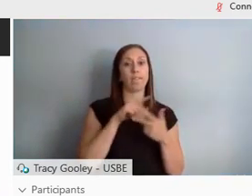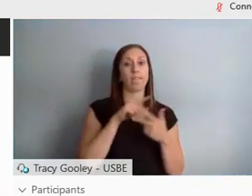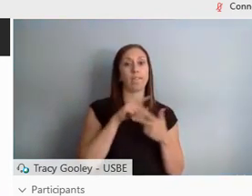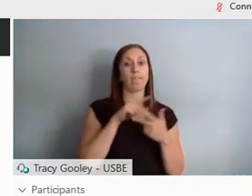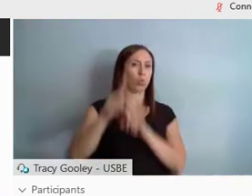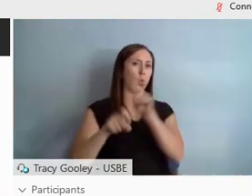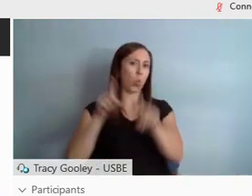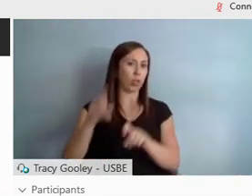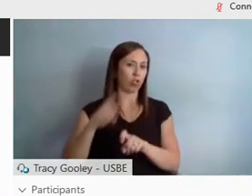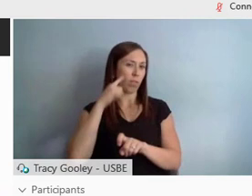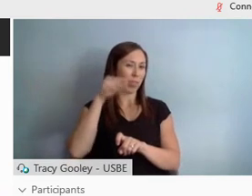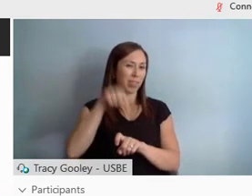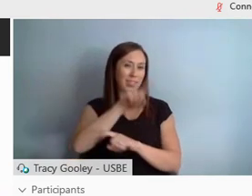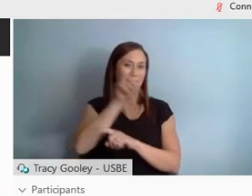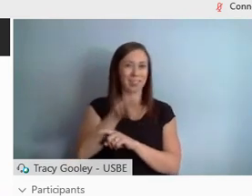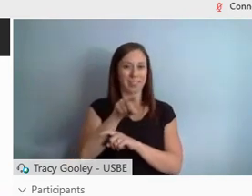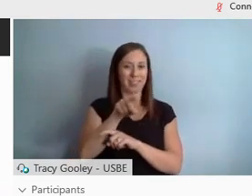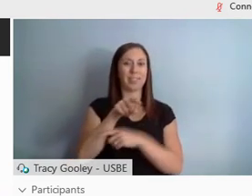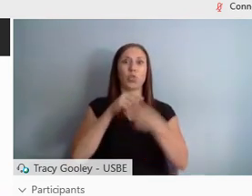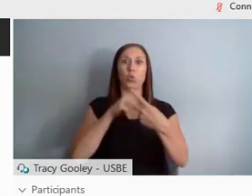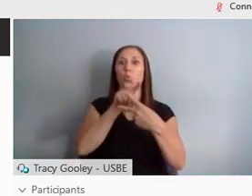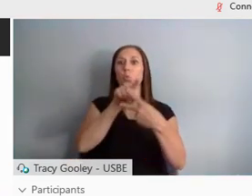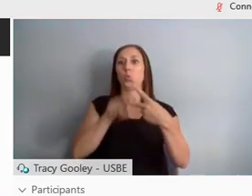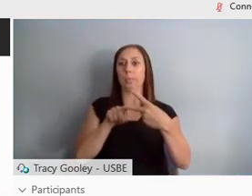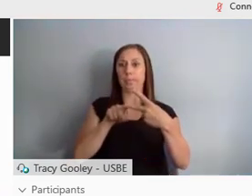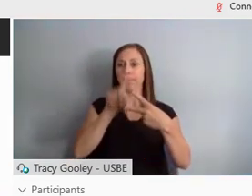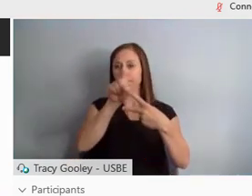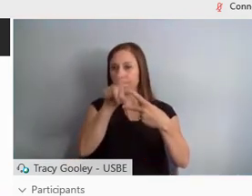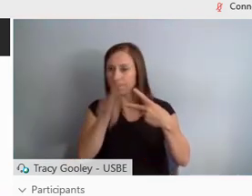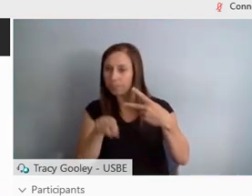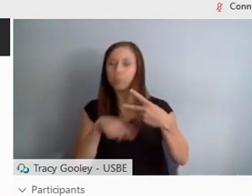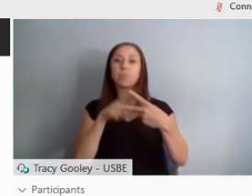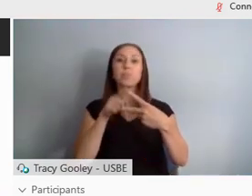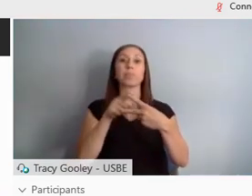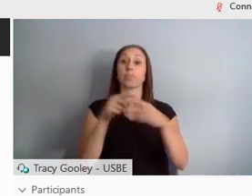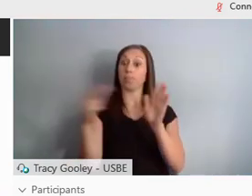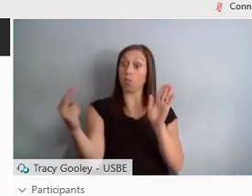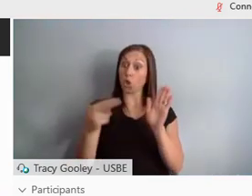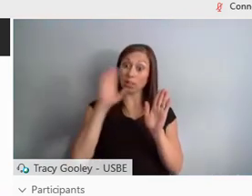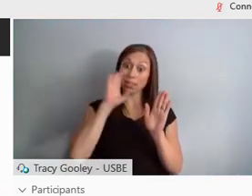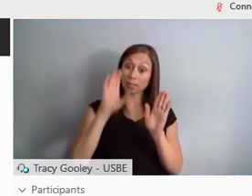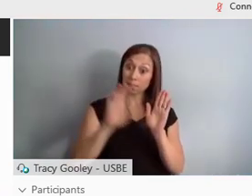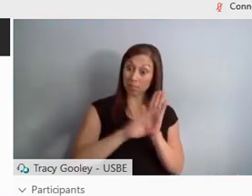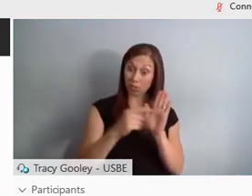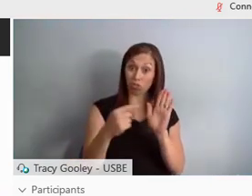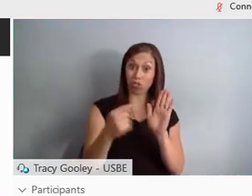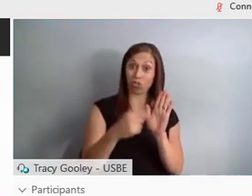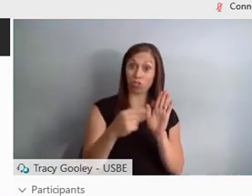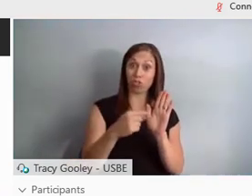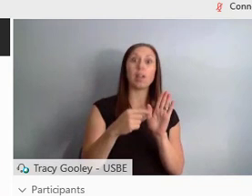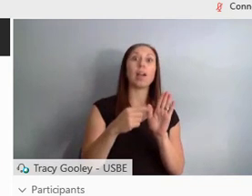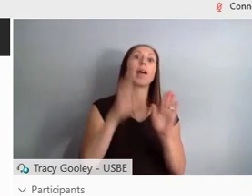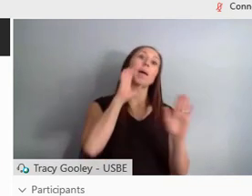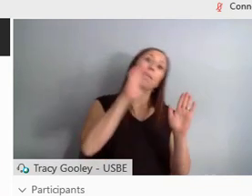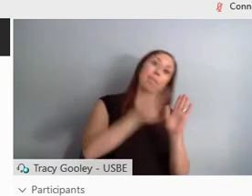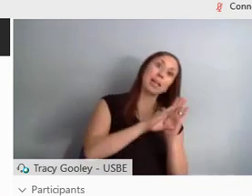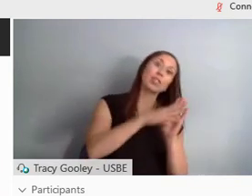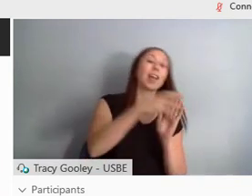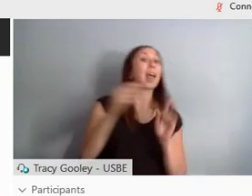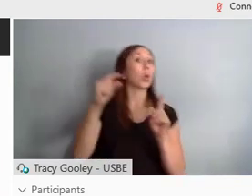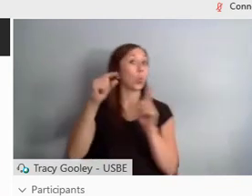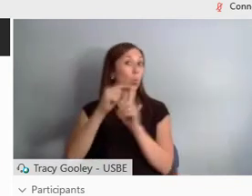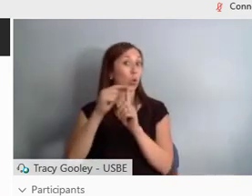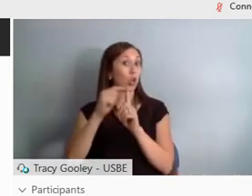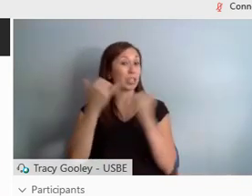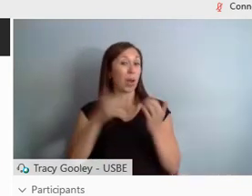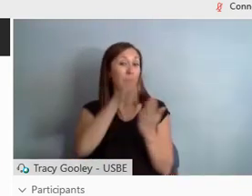question, sorry. 2 prompts for this question. The first one says, look at this picture. It has a picture and words. Now I'm